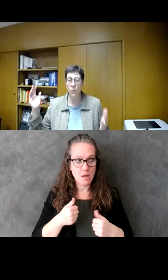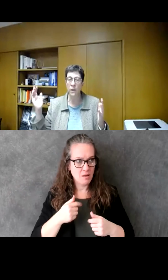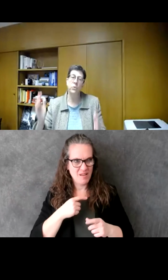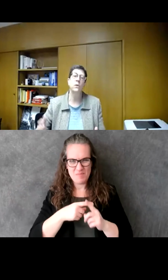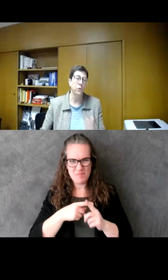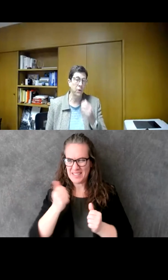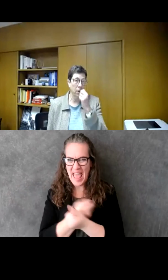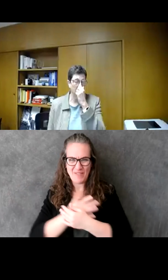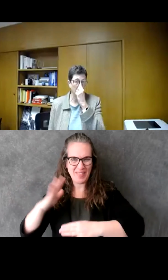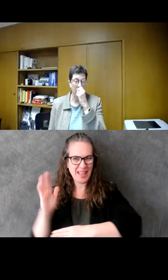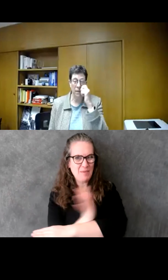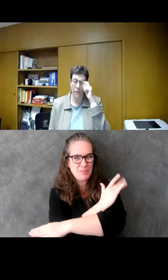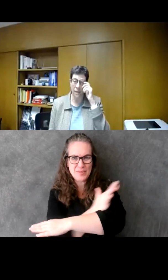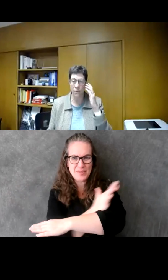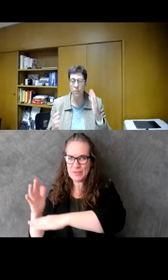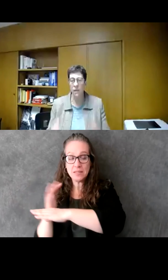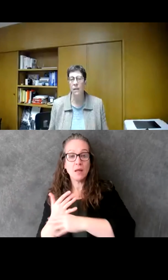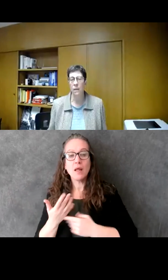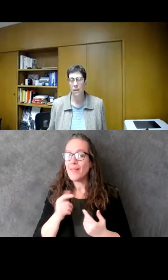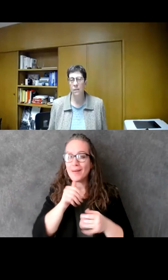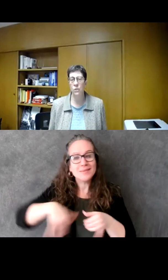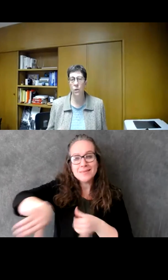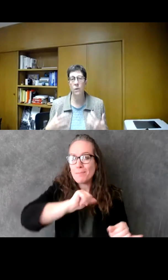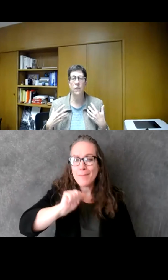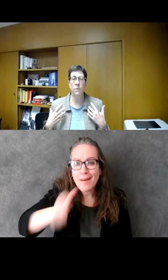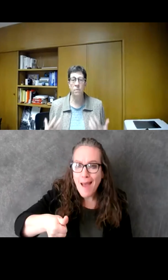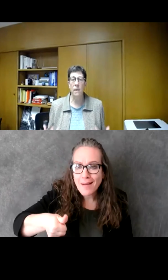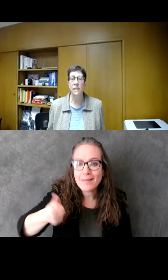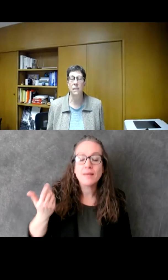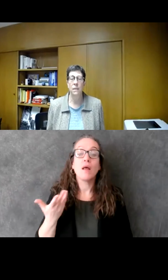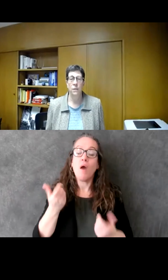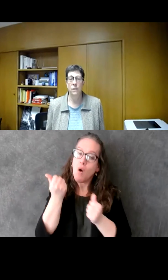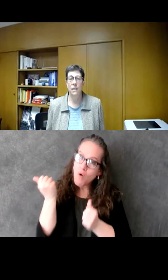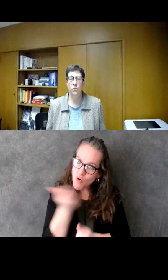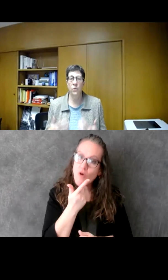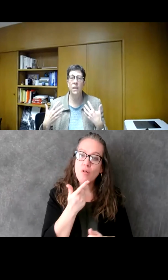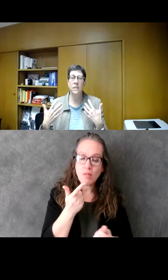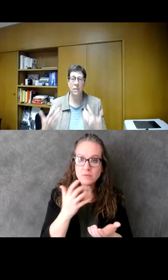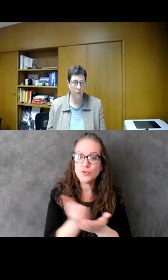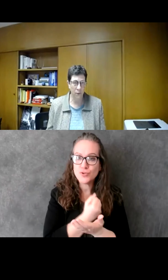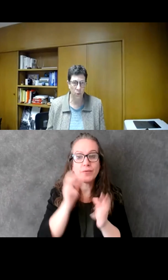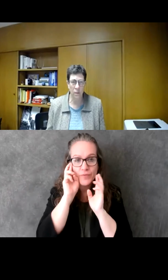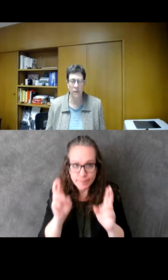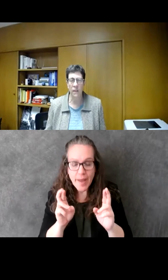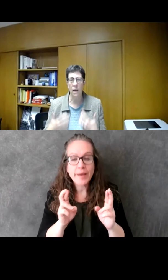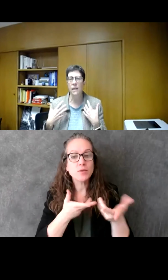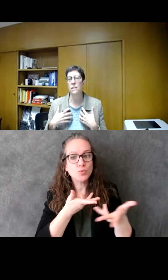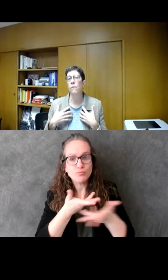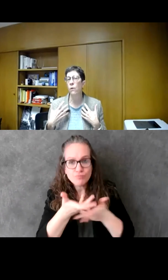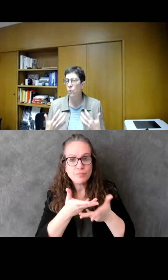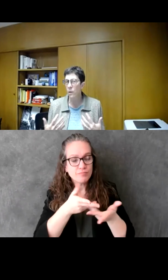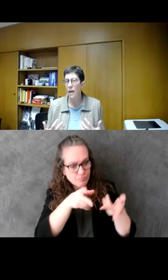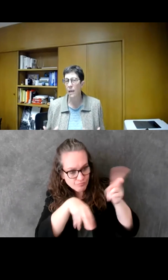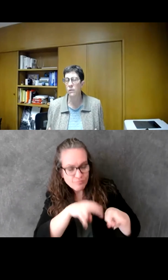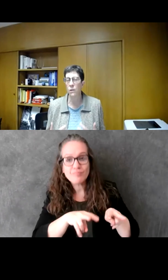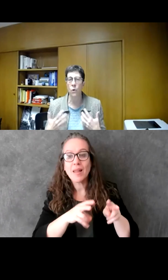we don't want to treat older adults as a monolith. Everybody deserves the respect to get treated as an individual in the context of